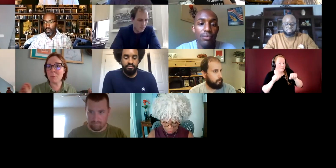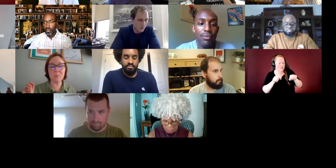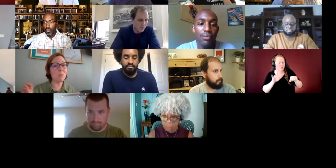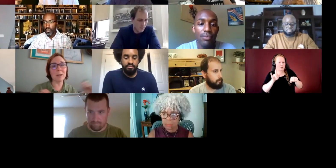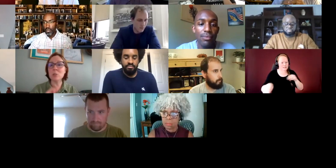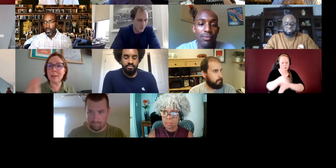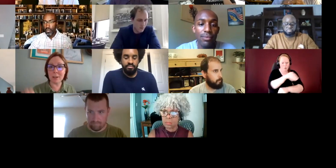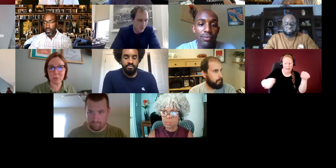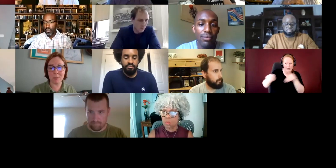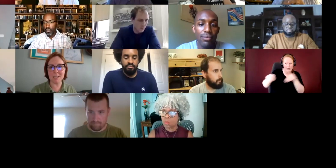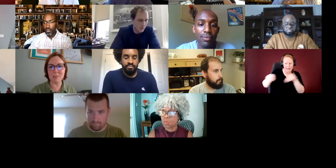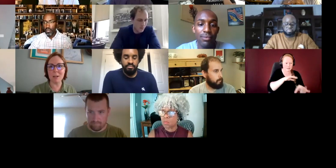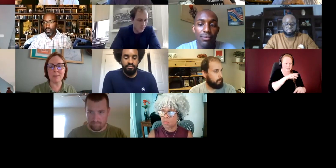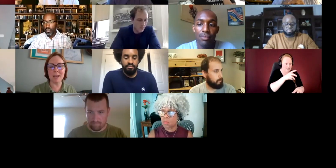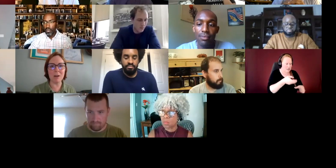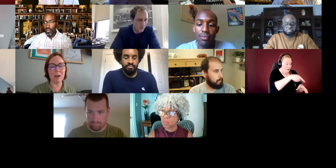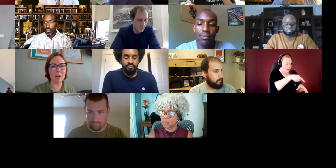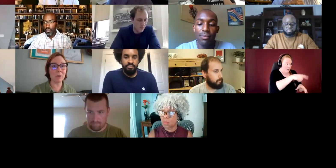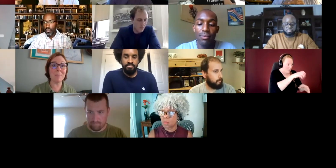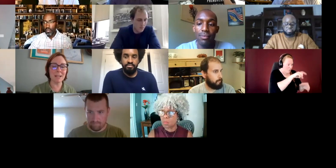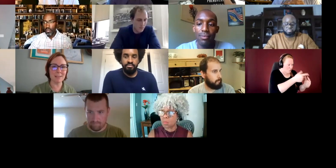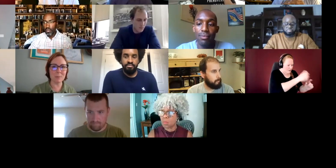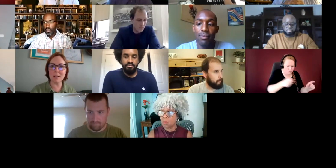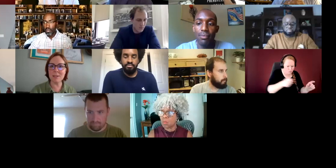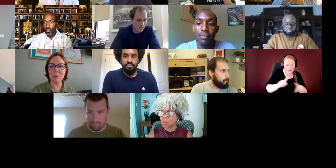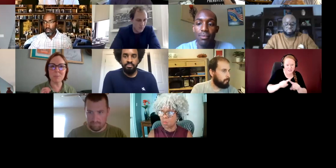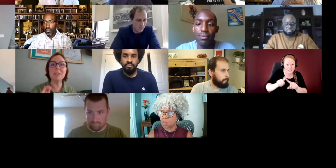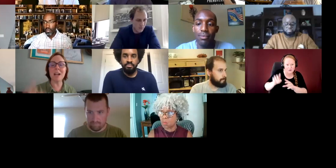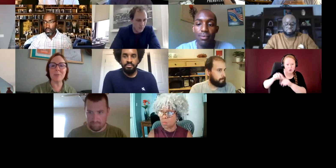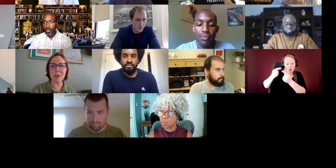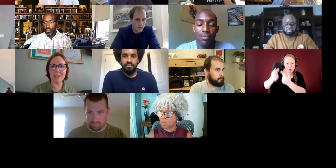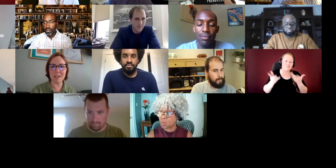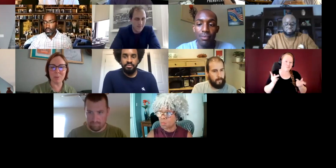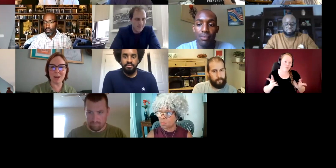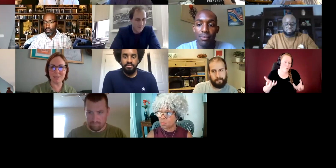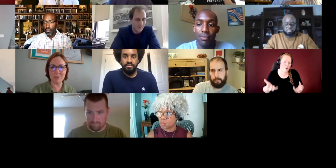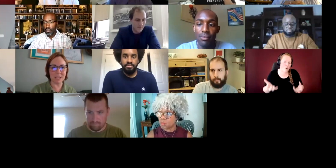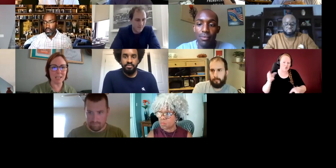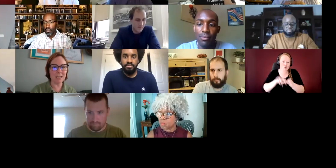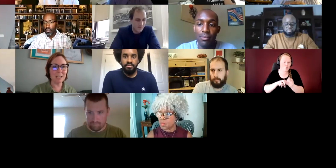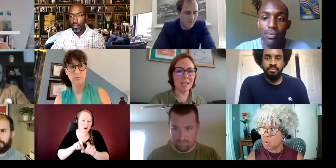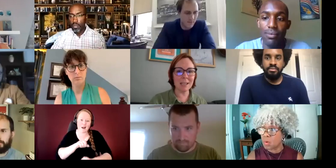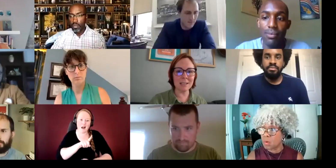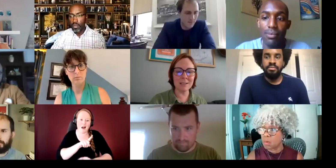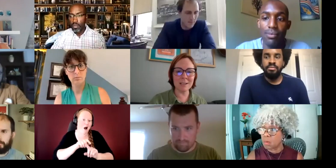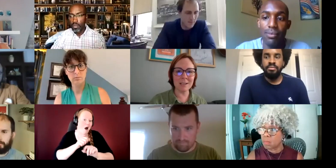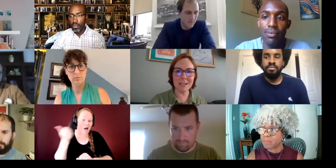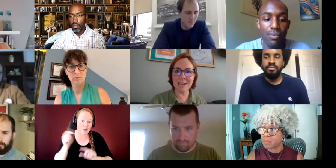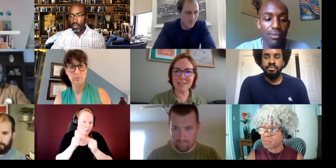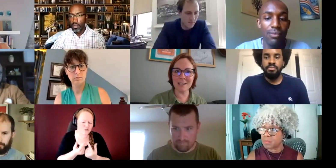from groups. People want to join other groups as well now, other committees as well. So I'll just put that out there as another possibility